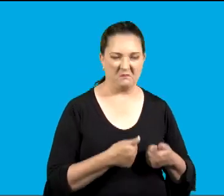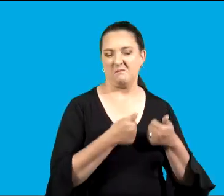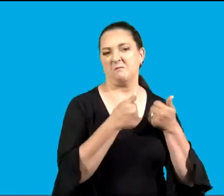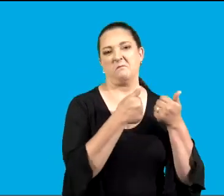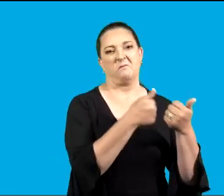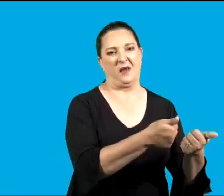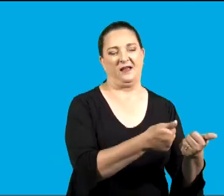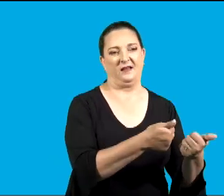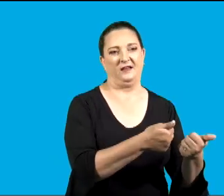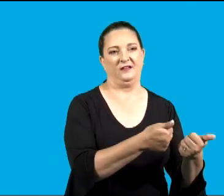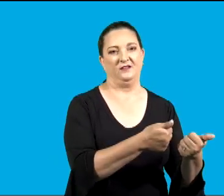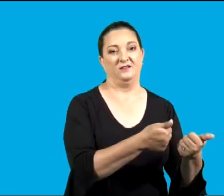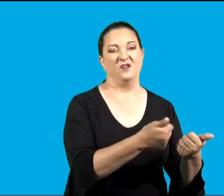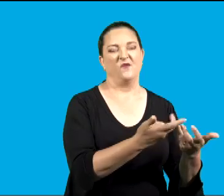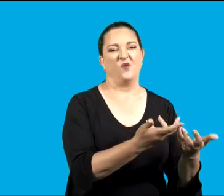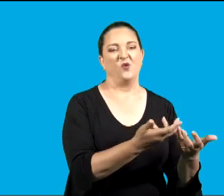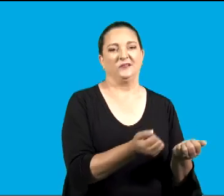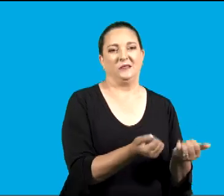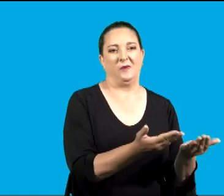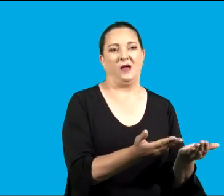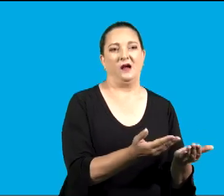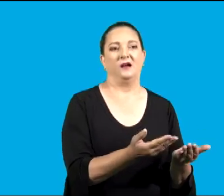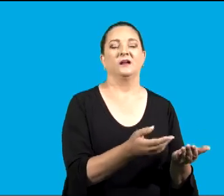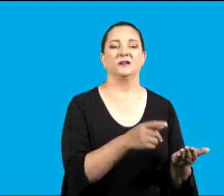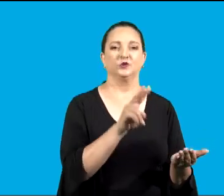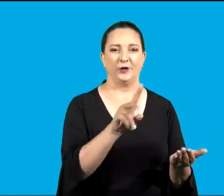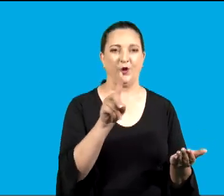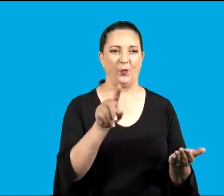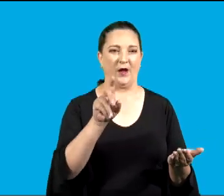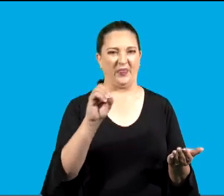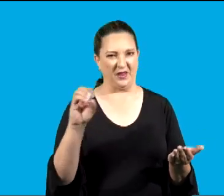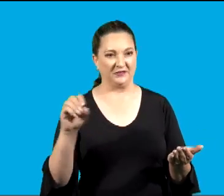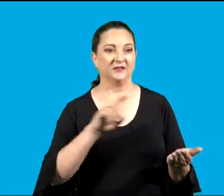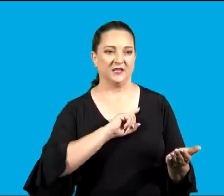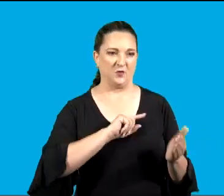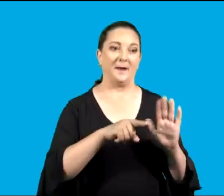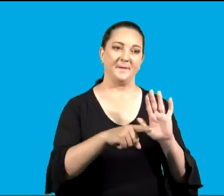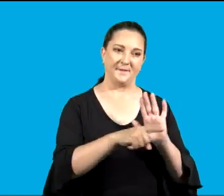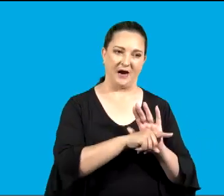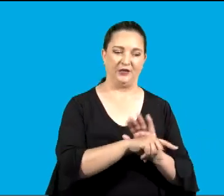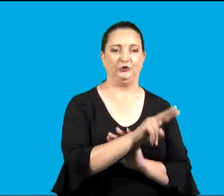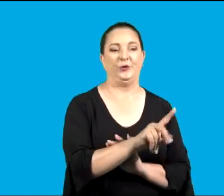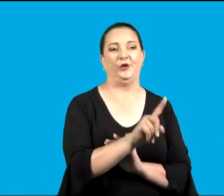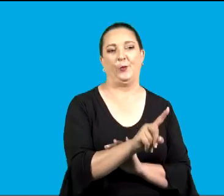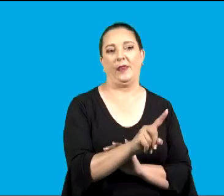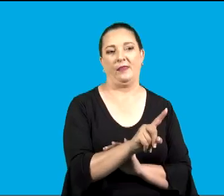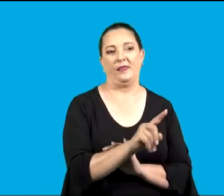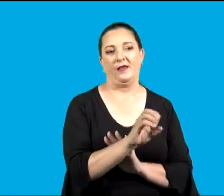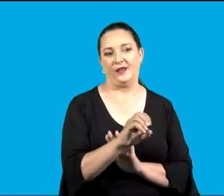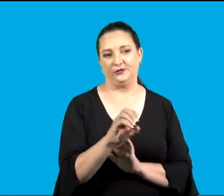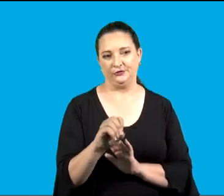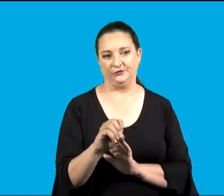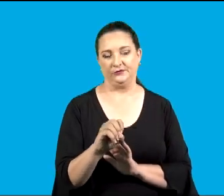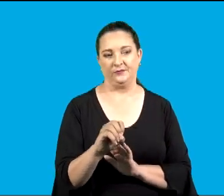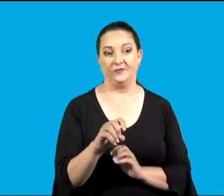supplier. So I'll come and say minus 21,000 here. All right? And then that would mean that I